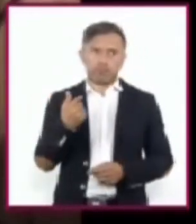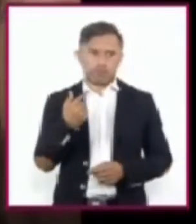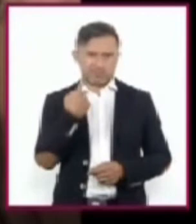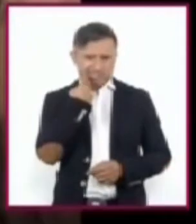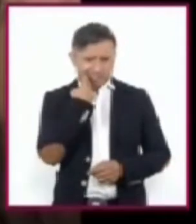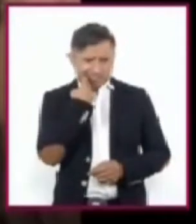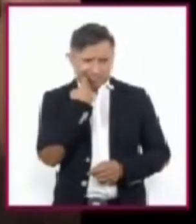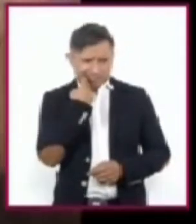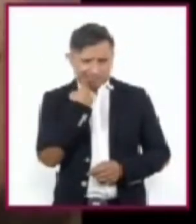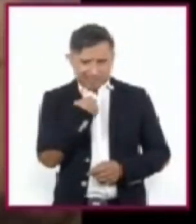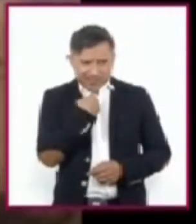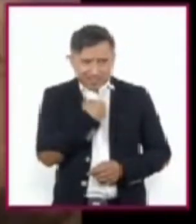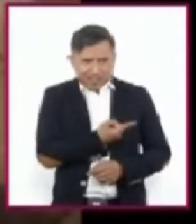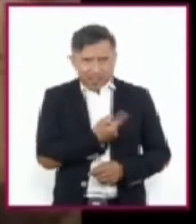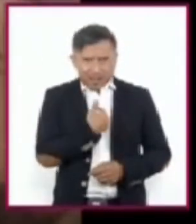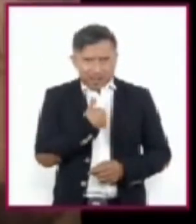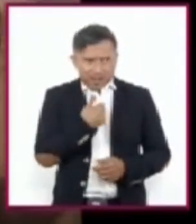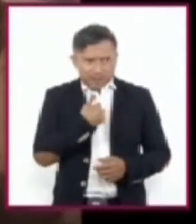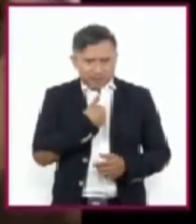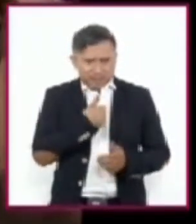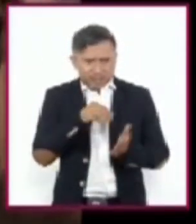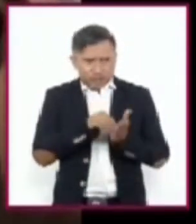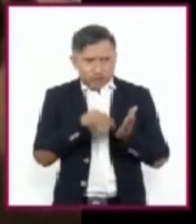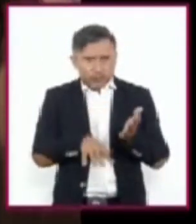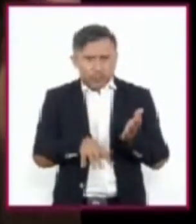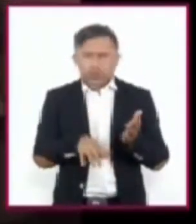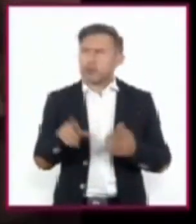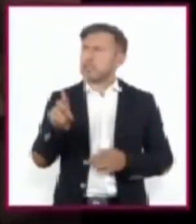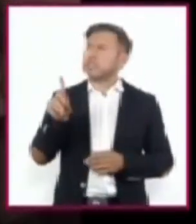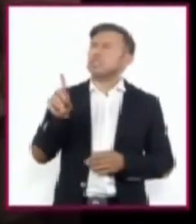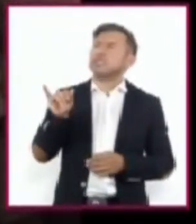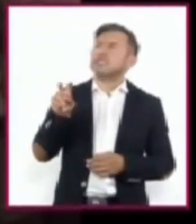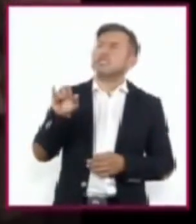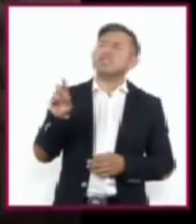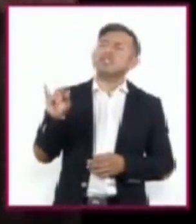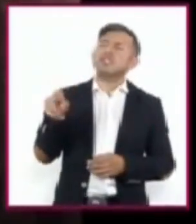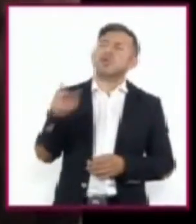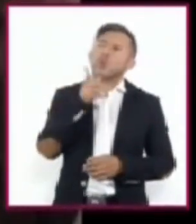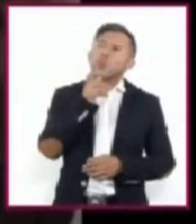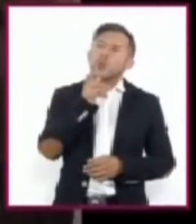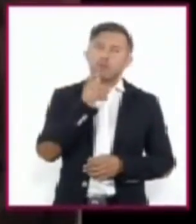student. Who is Dizzy Dean? He's my father.